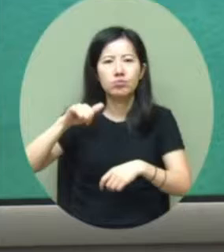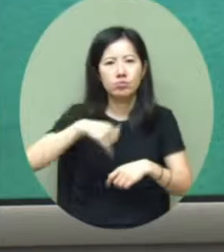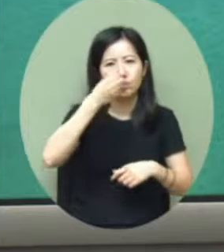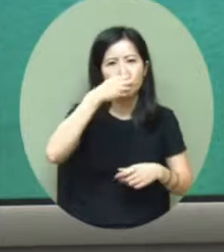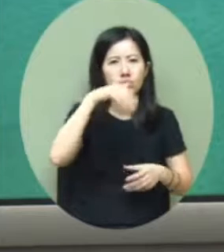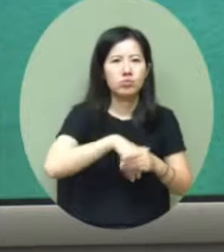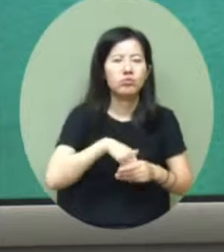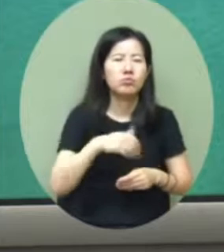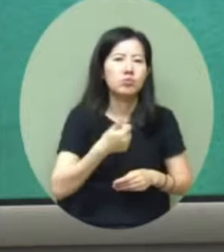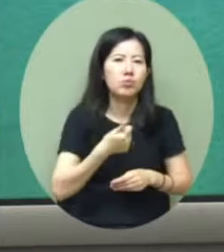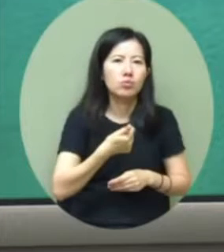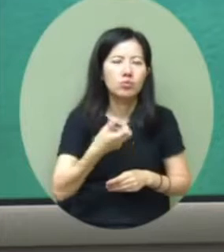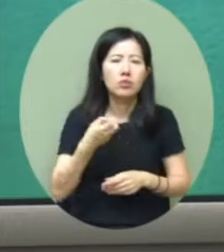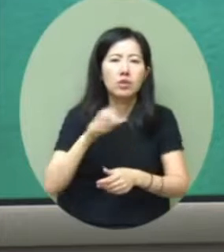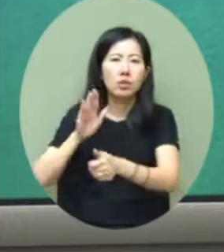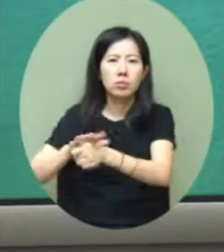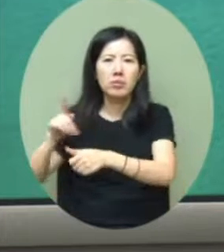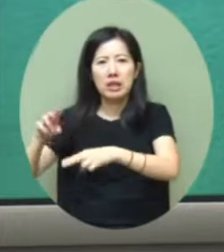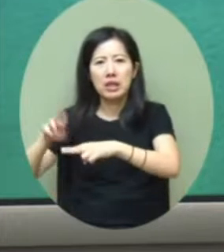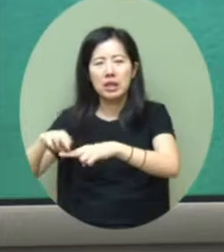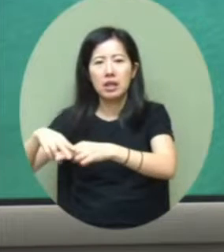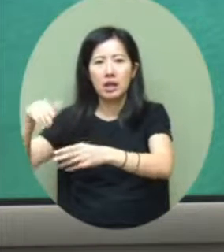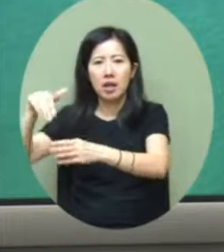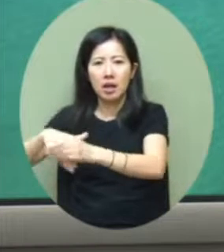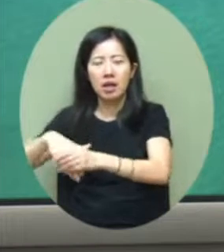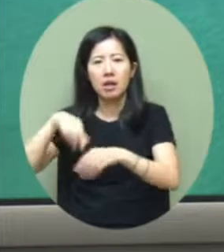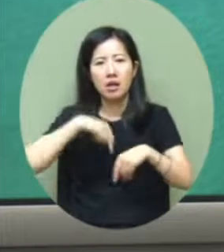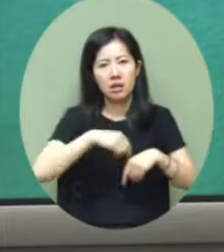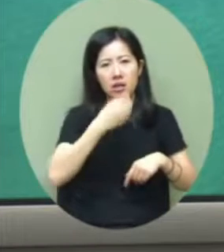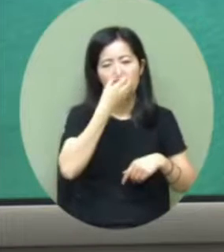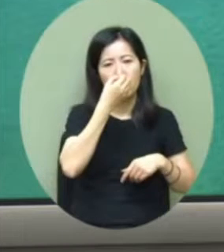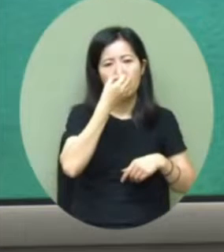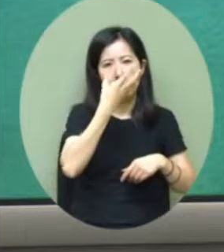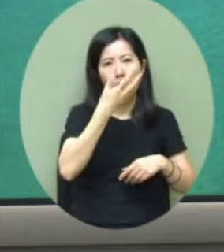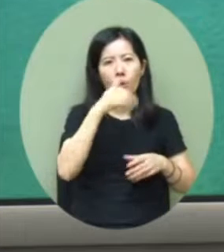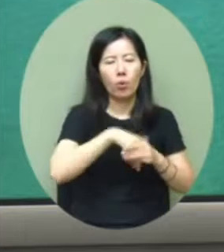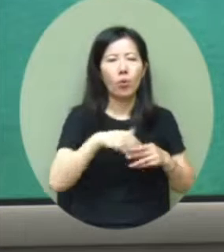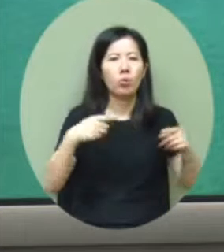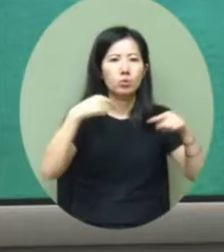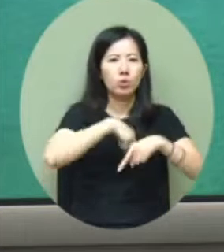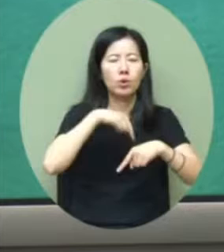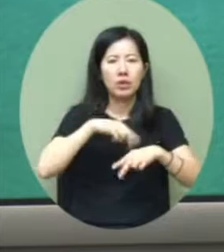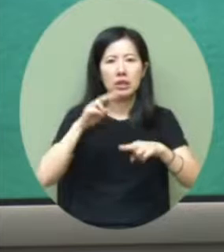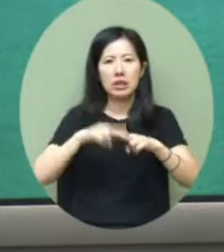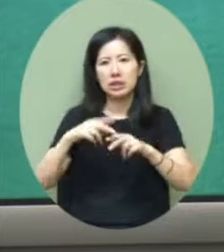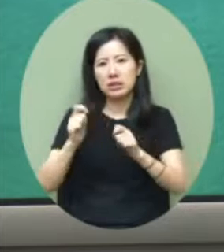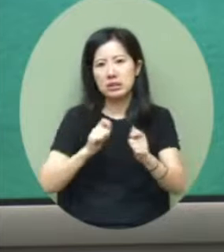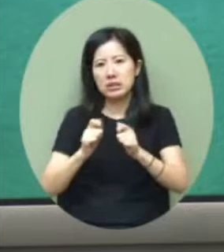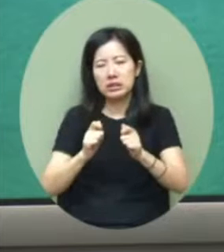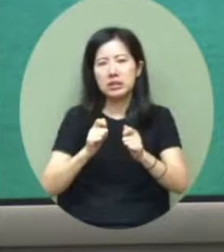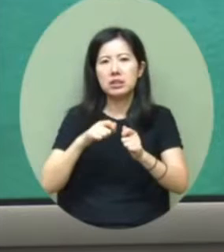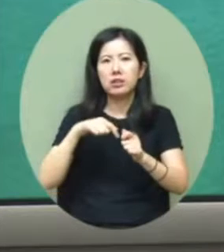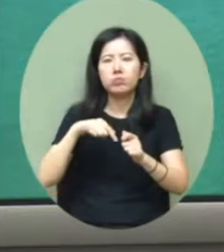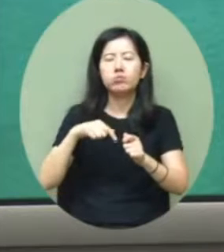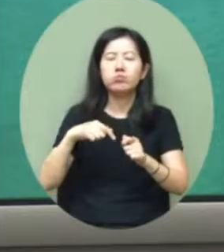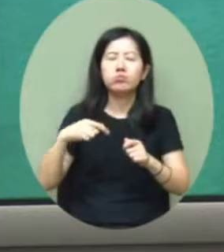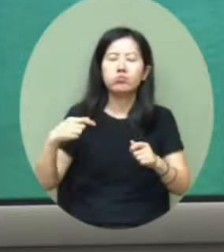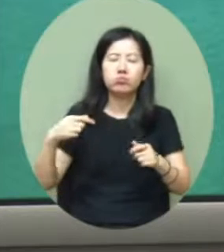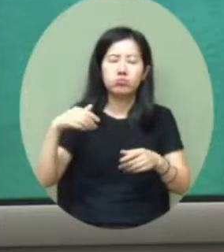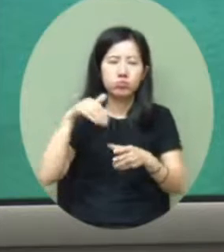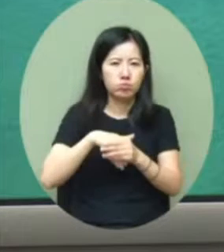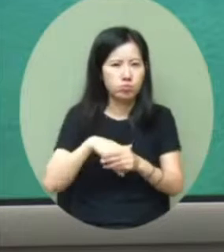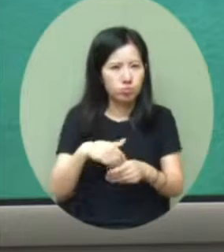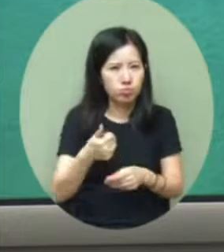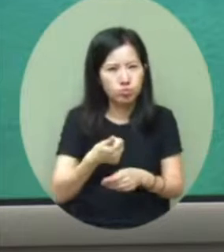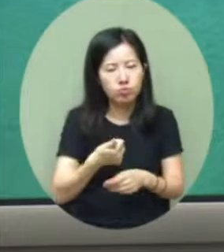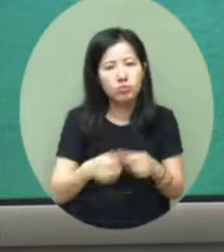Investors can use offshore renminbi to invest in Hong Kong securities. Mainland investors can also make